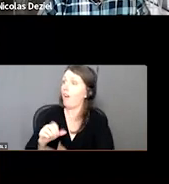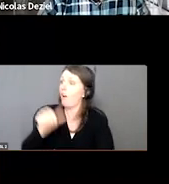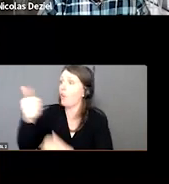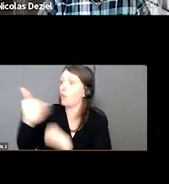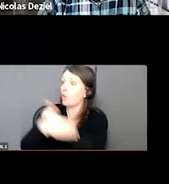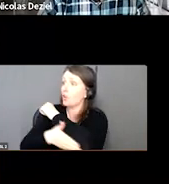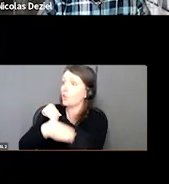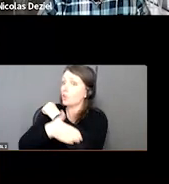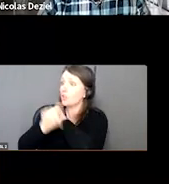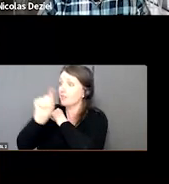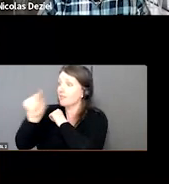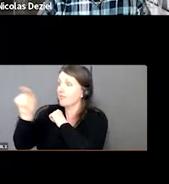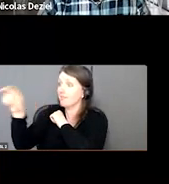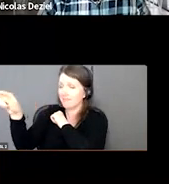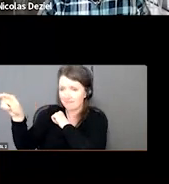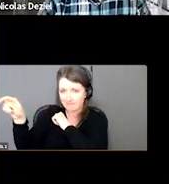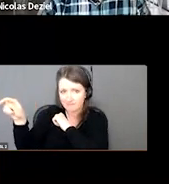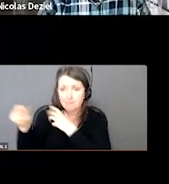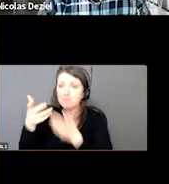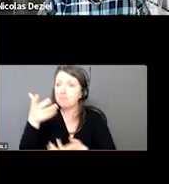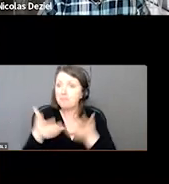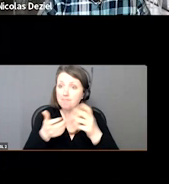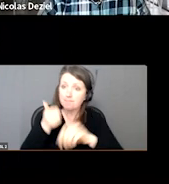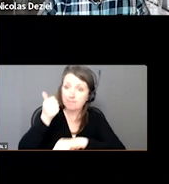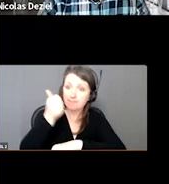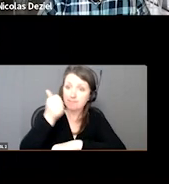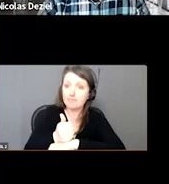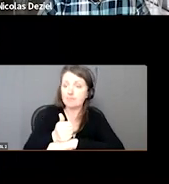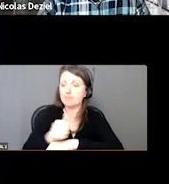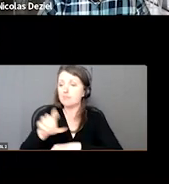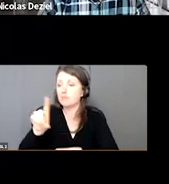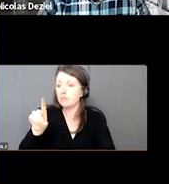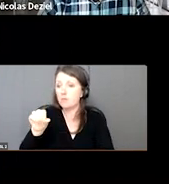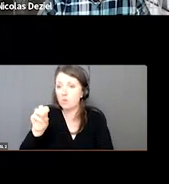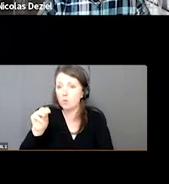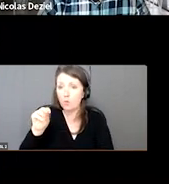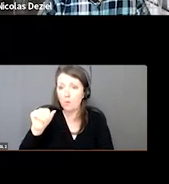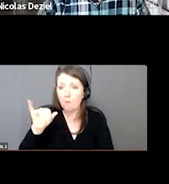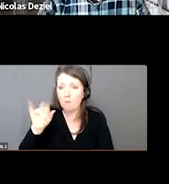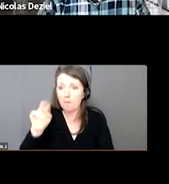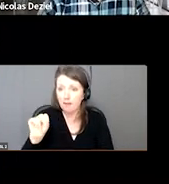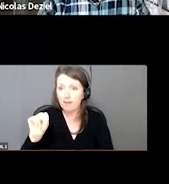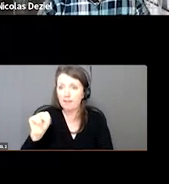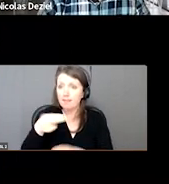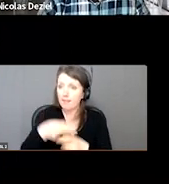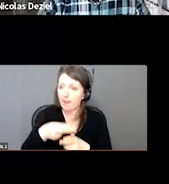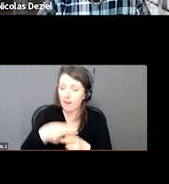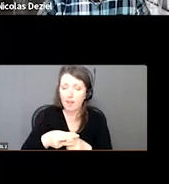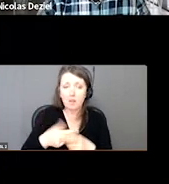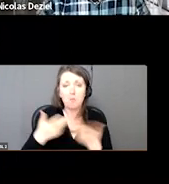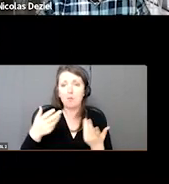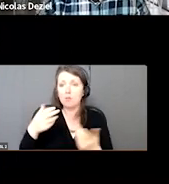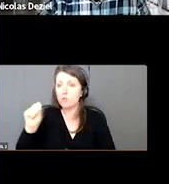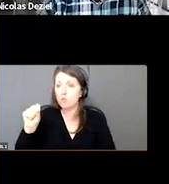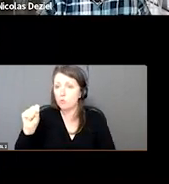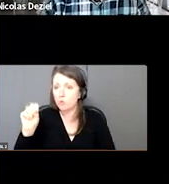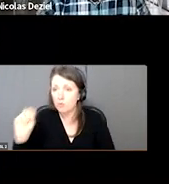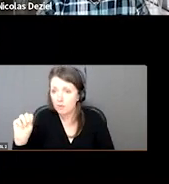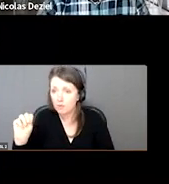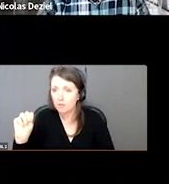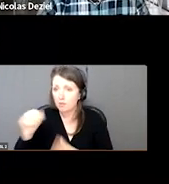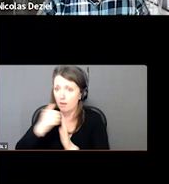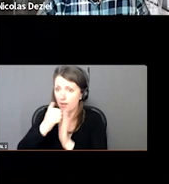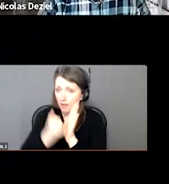want to get a website or a domain name or a social media account in order to drive